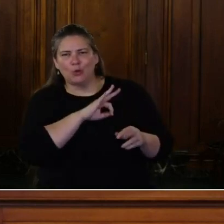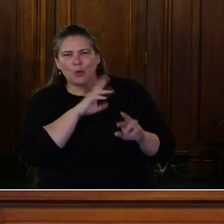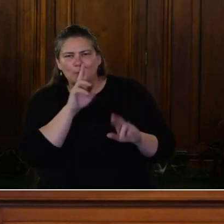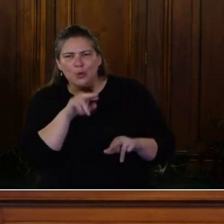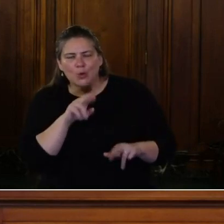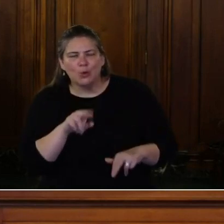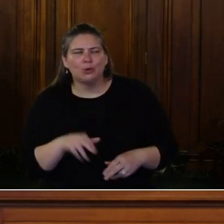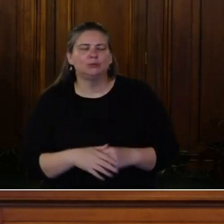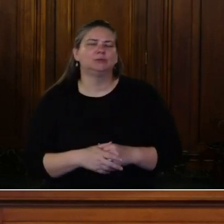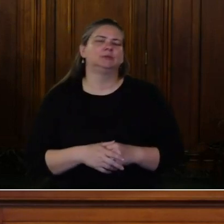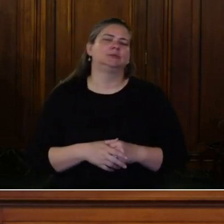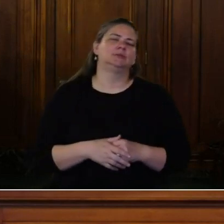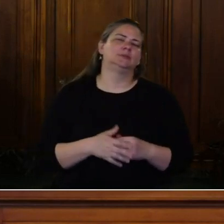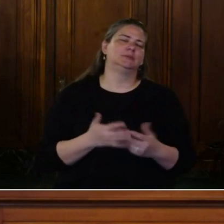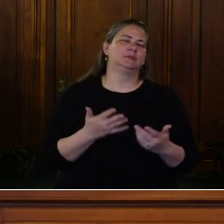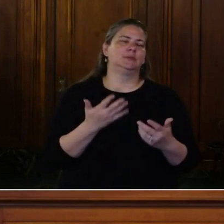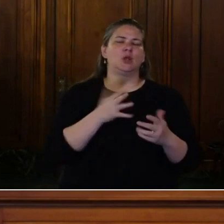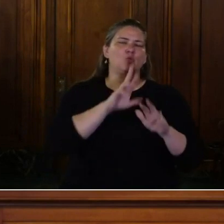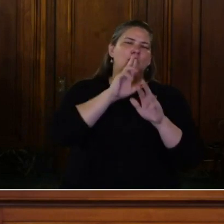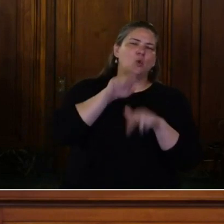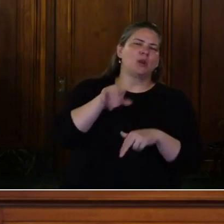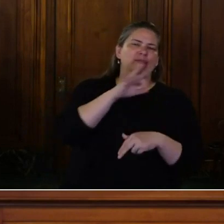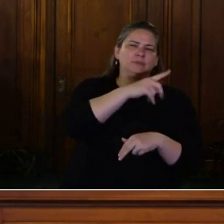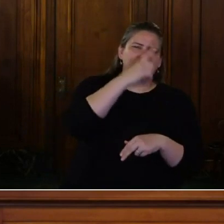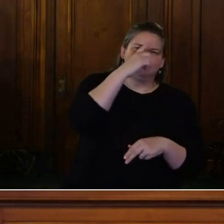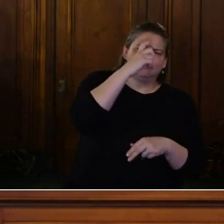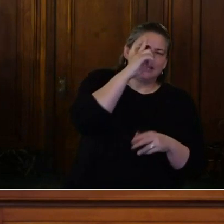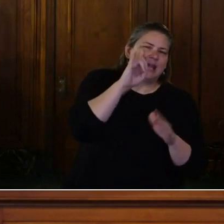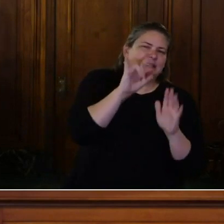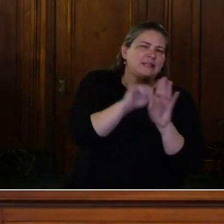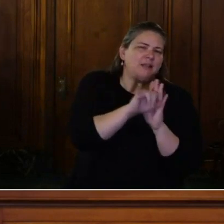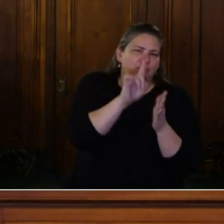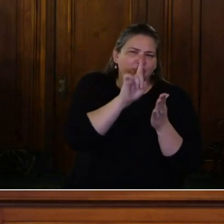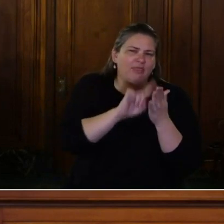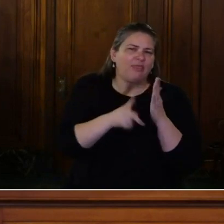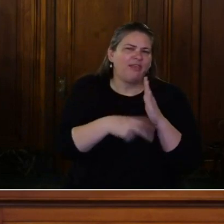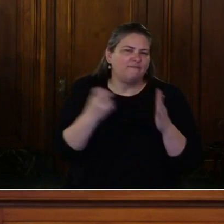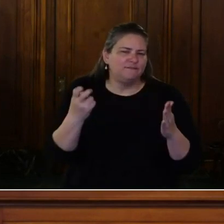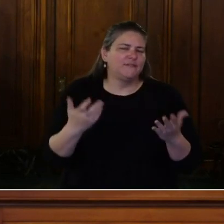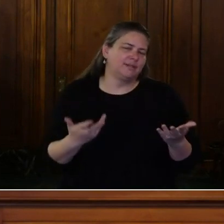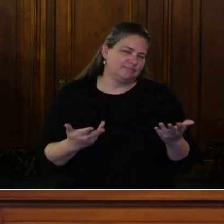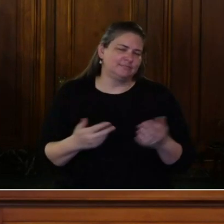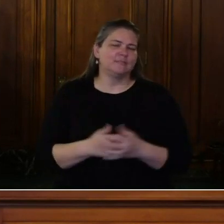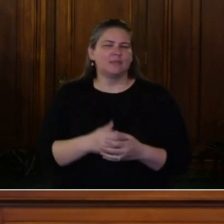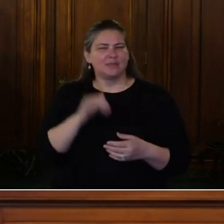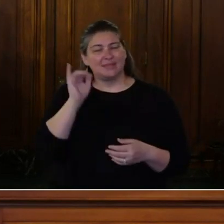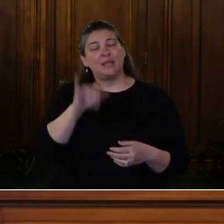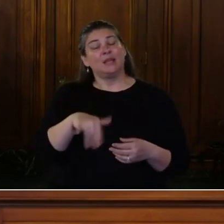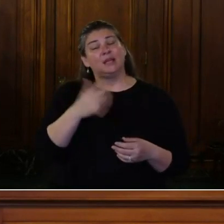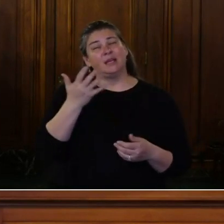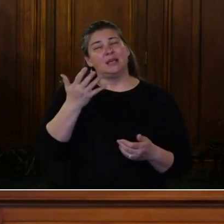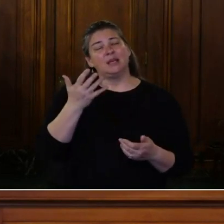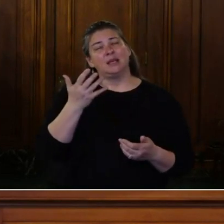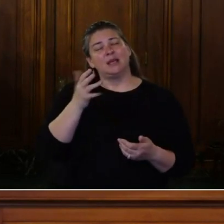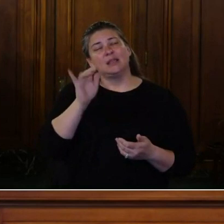reporting potential identity theft. This is obviously something